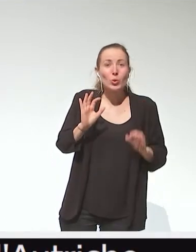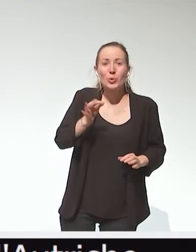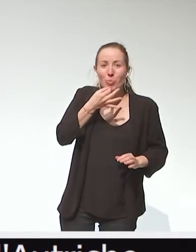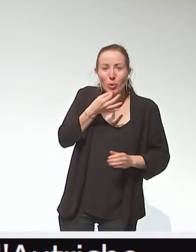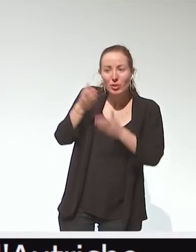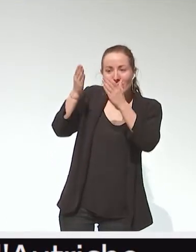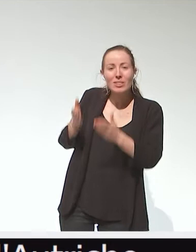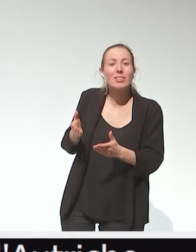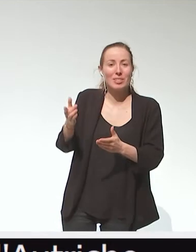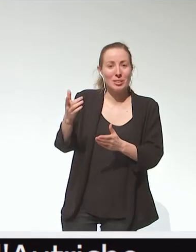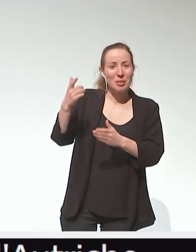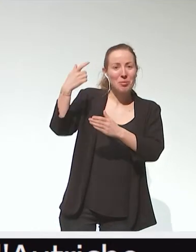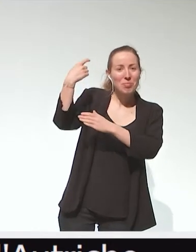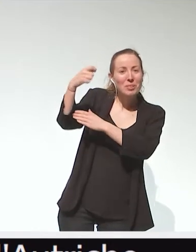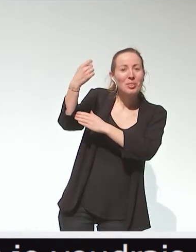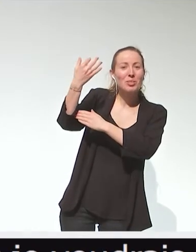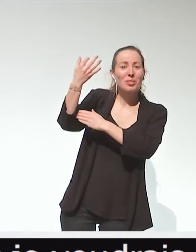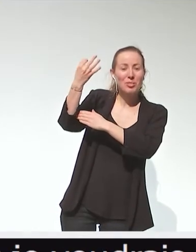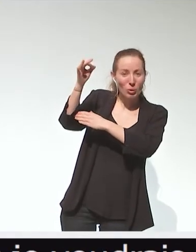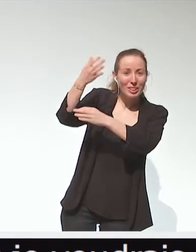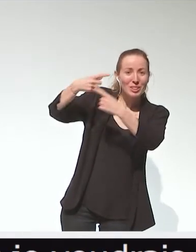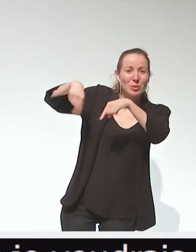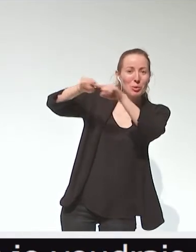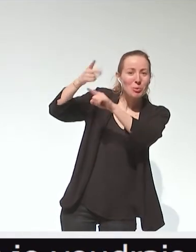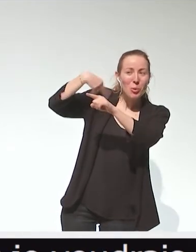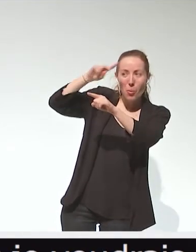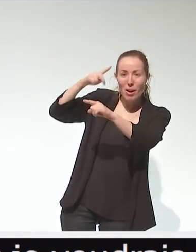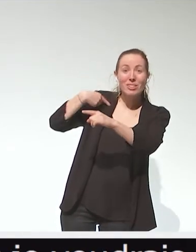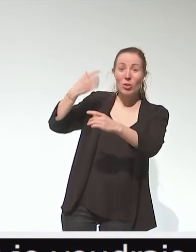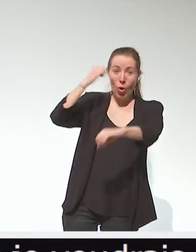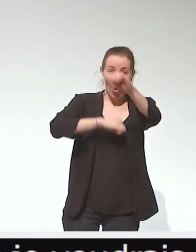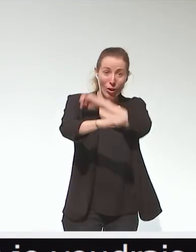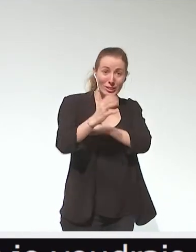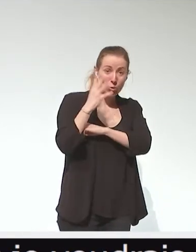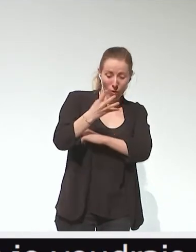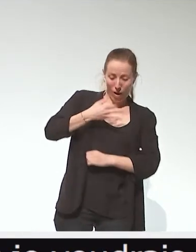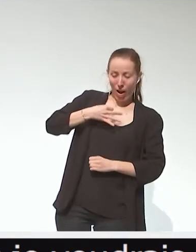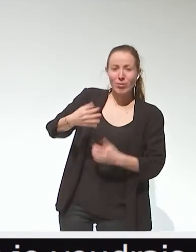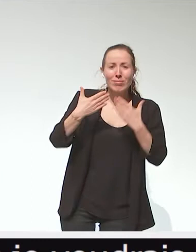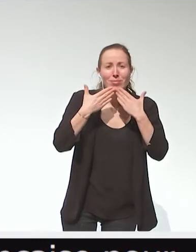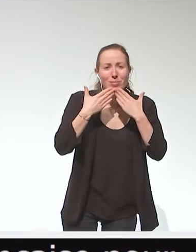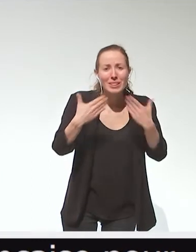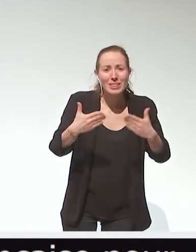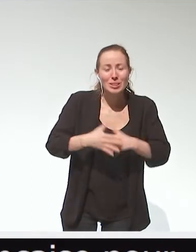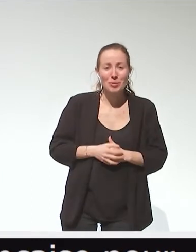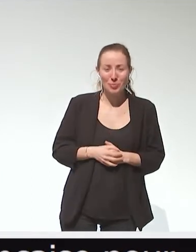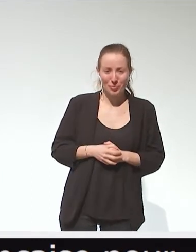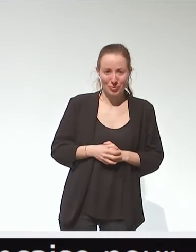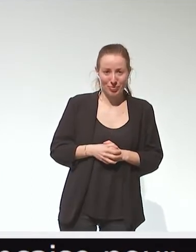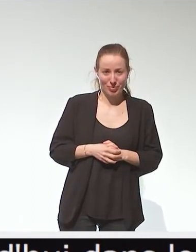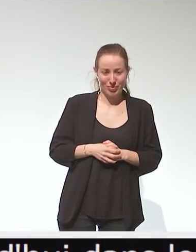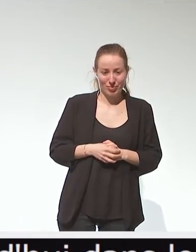French presidency for having organised this conference today and its own